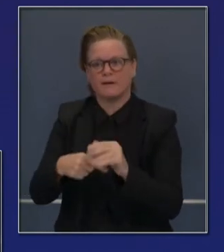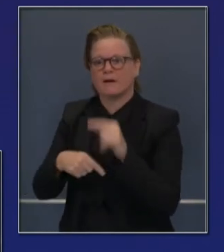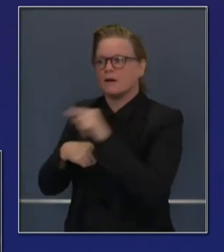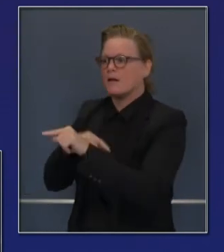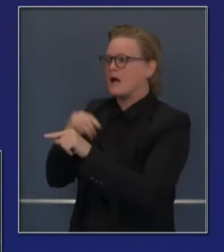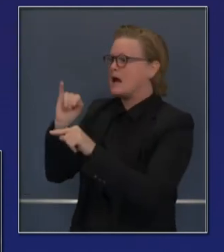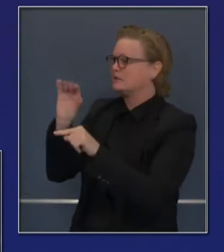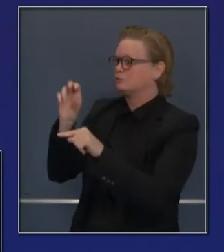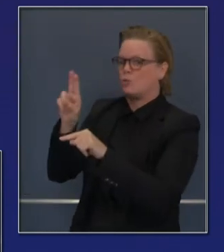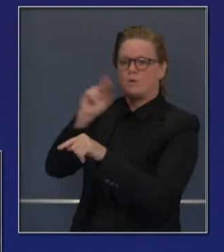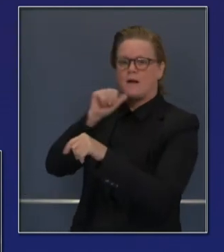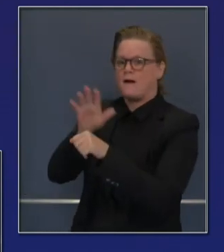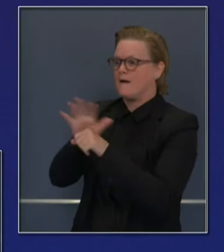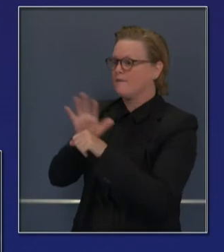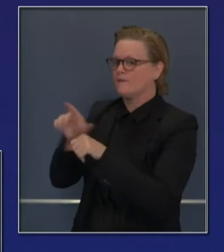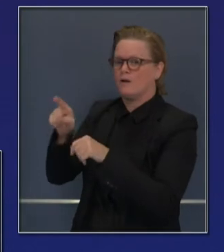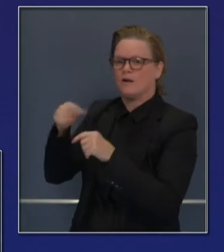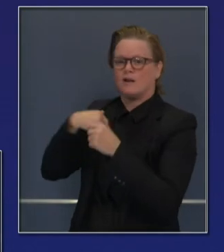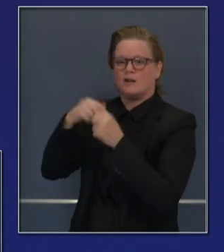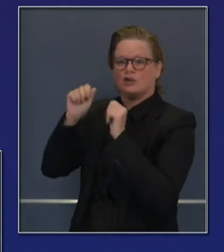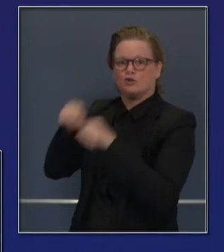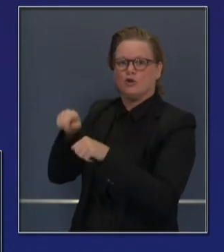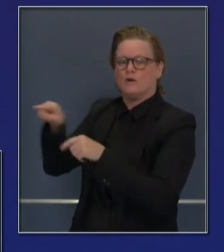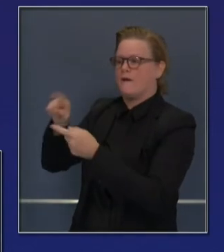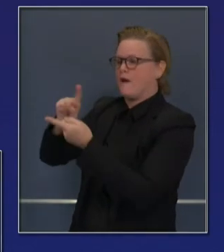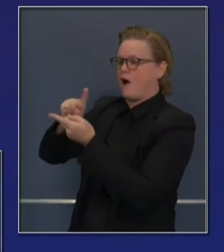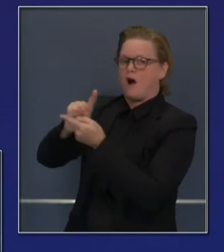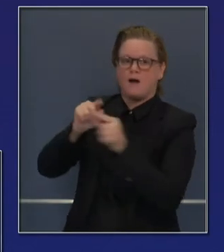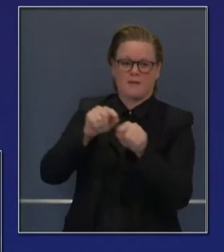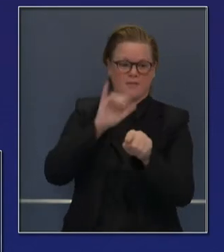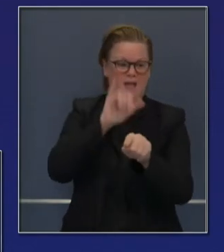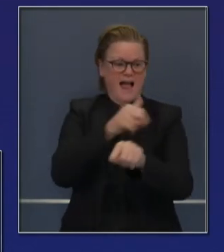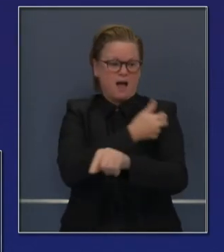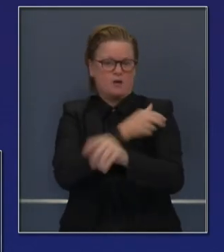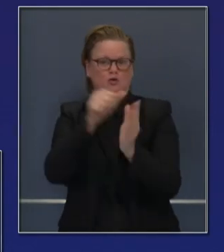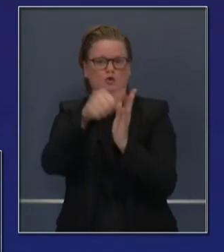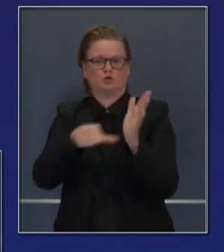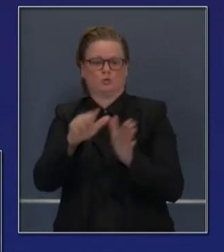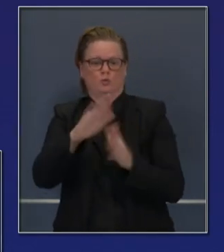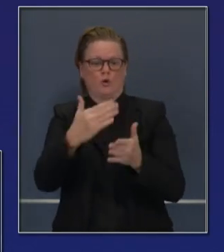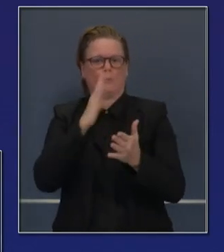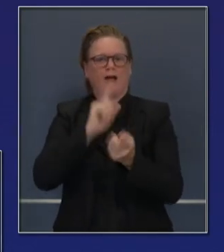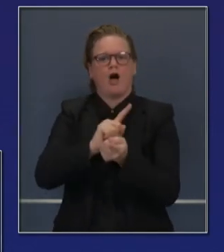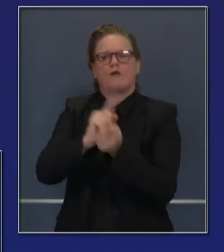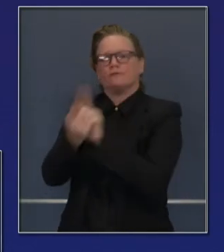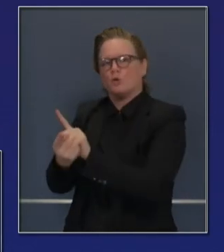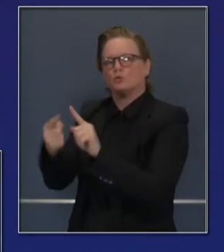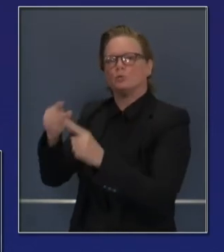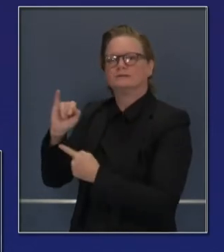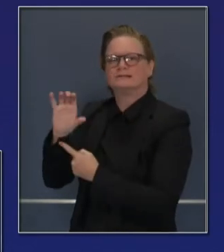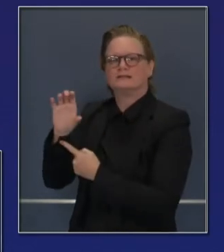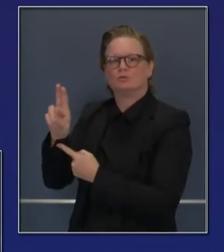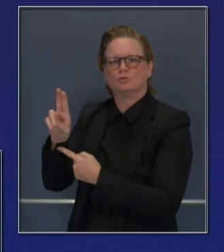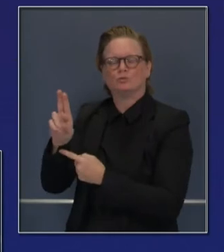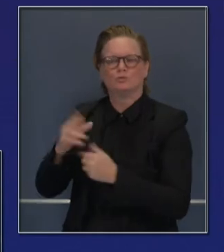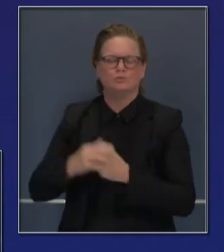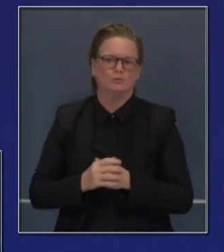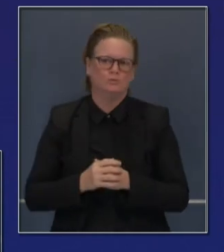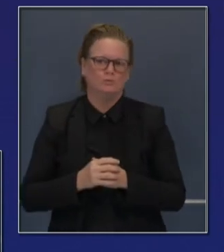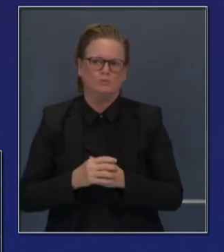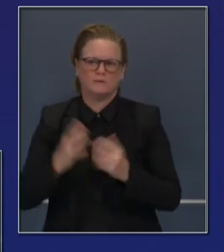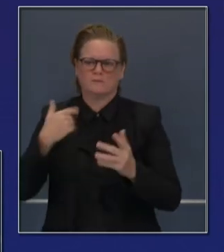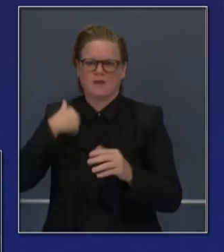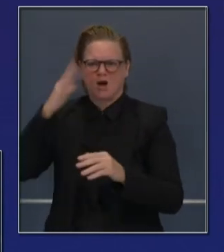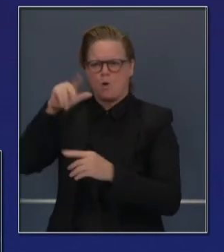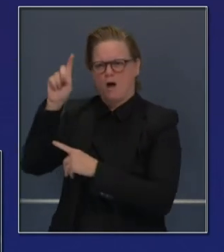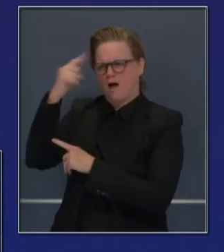today turn into hospitalizations at about 12% in 2 weeks. And then from there, we know that a number of those individuals